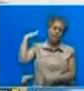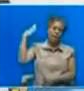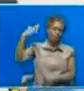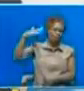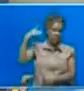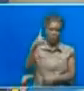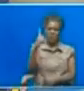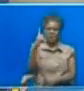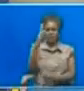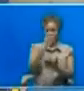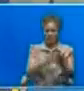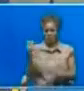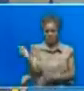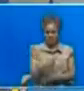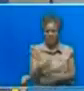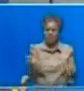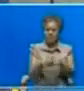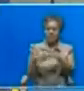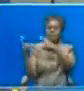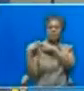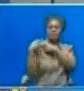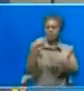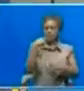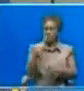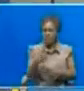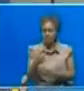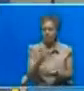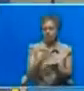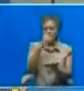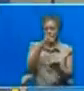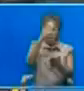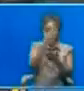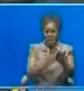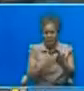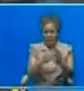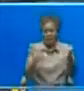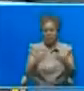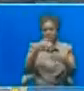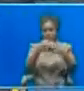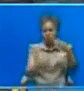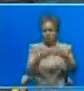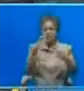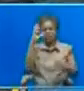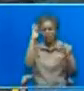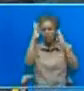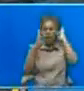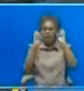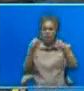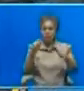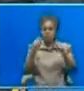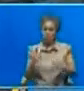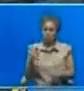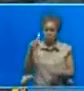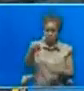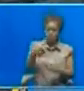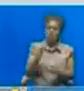1.5 months. The stakeholders are also quoting the downward trend of the shilling against the dollar as a worrying factor that has the potential to cause price hikes